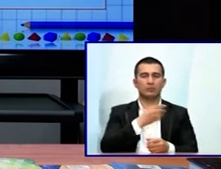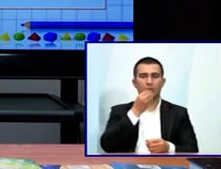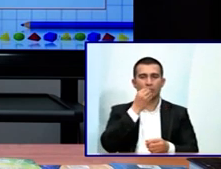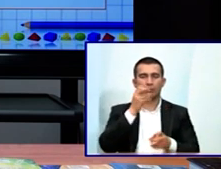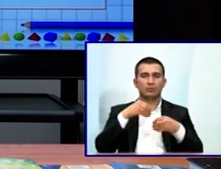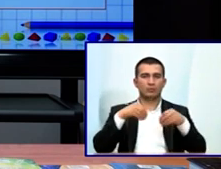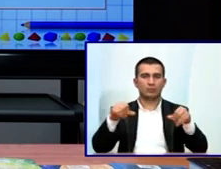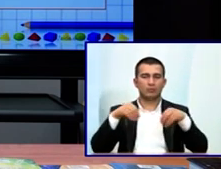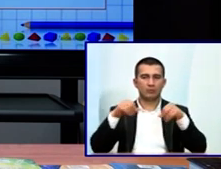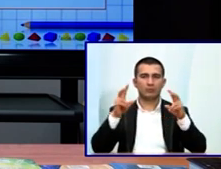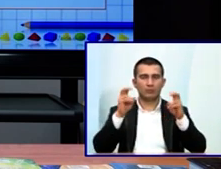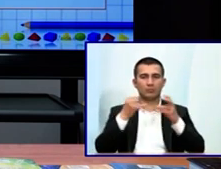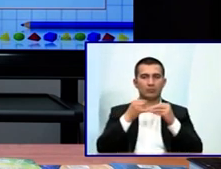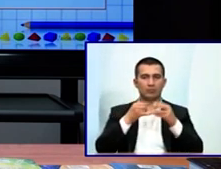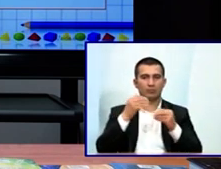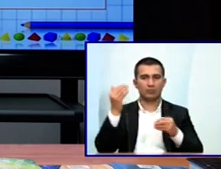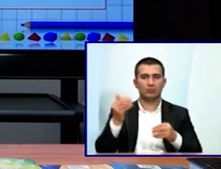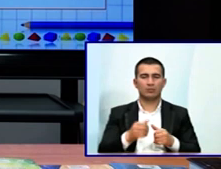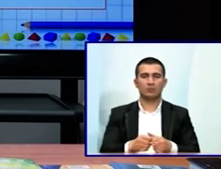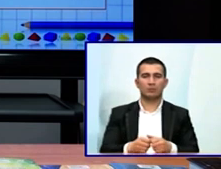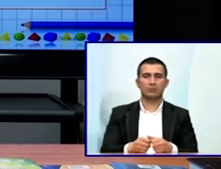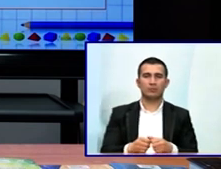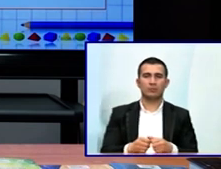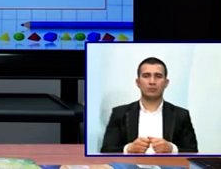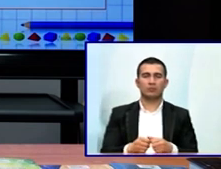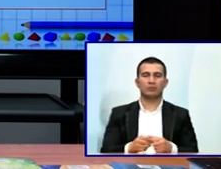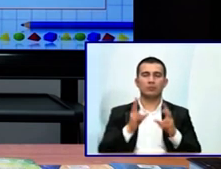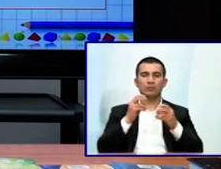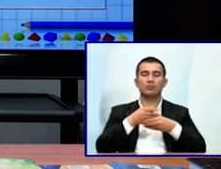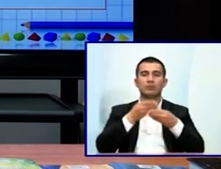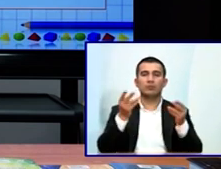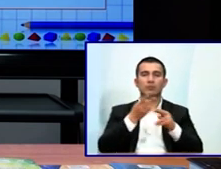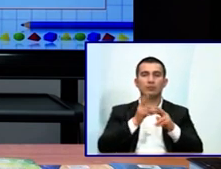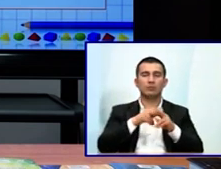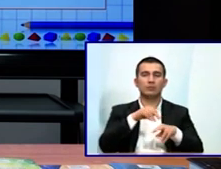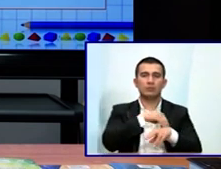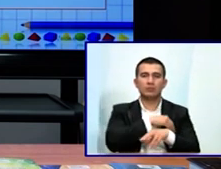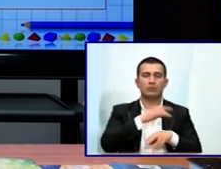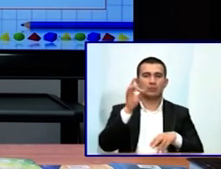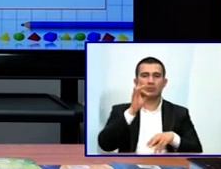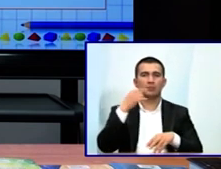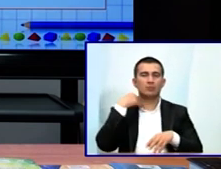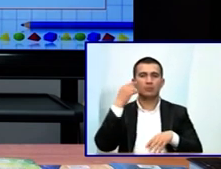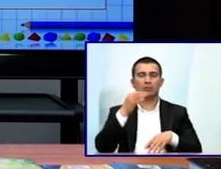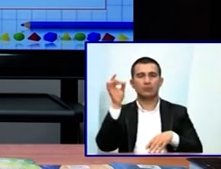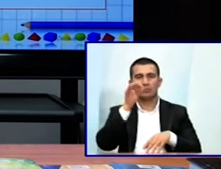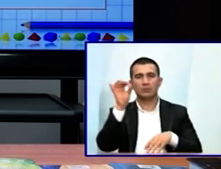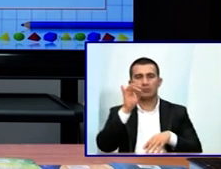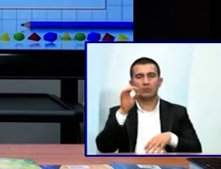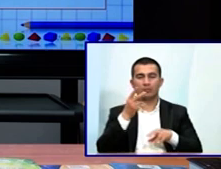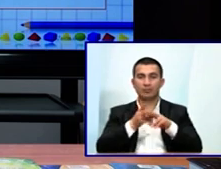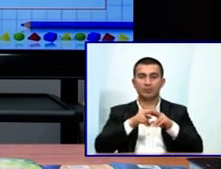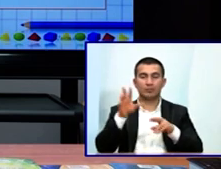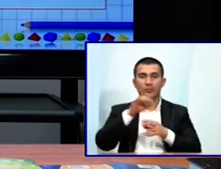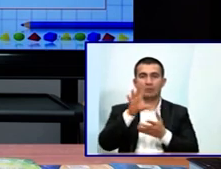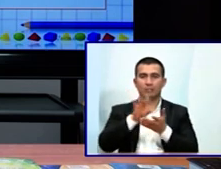2.4 gradusga, bu bo'ladi 36 gradus. Berilgan graduslardagi burchaklarni doiraviy diagrammada tasvirlaymiz